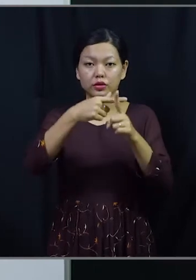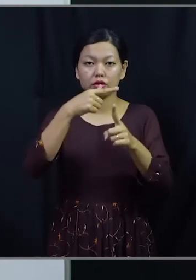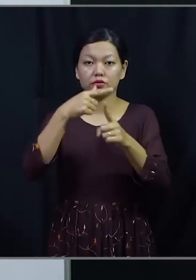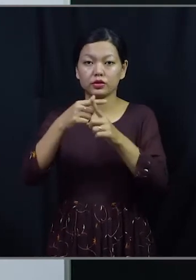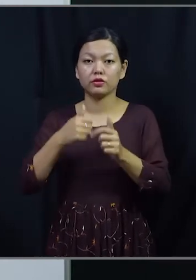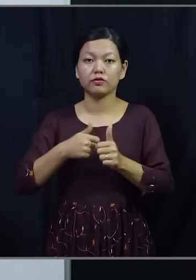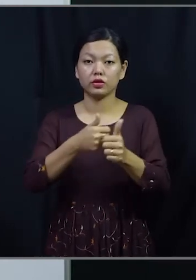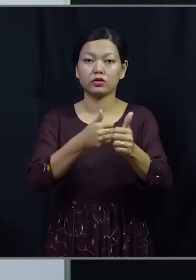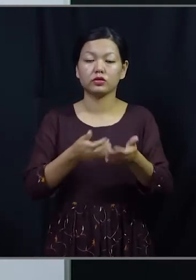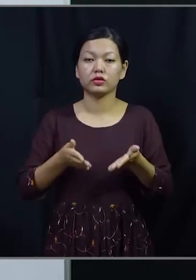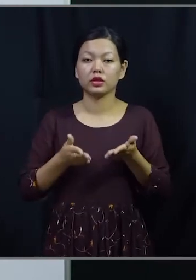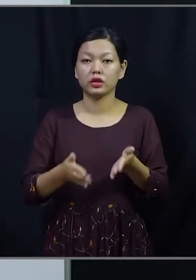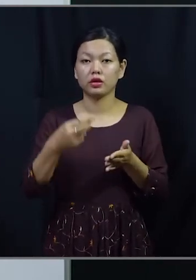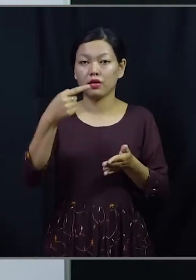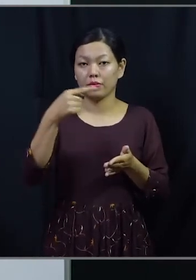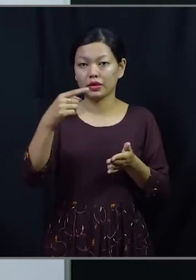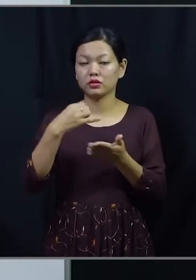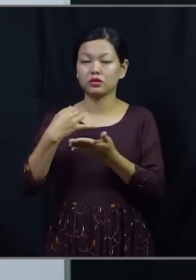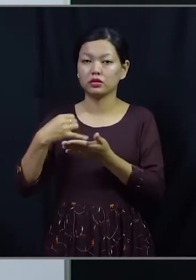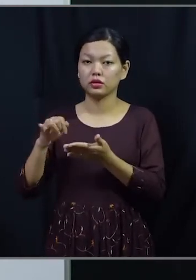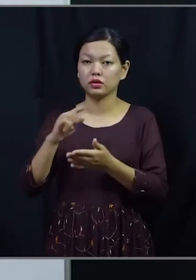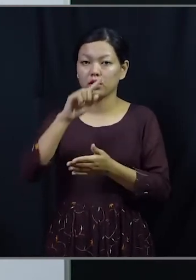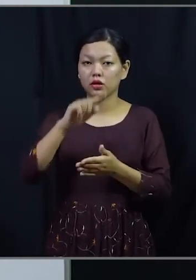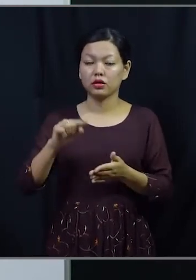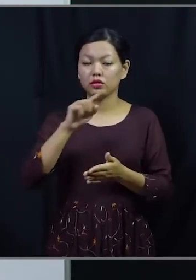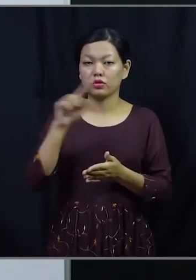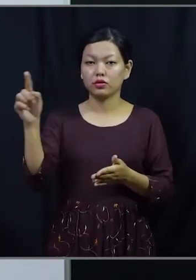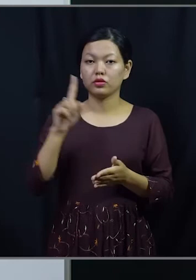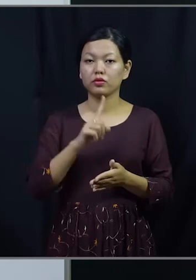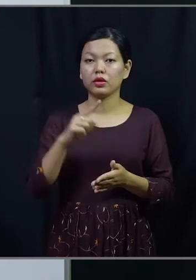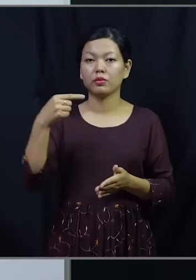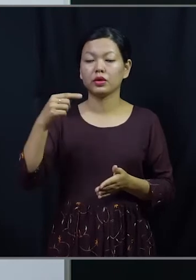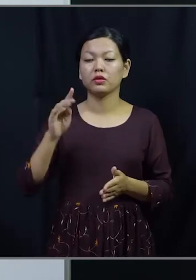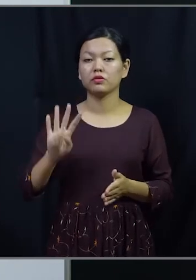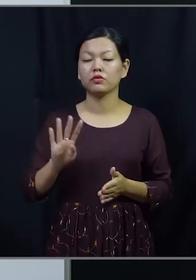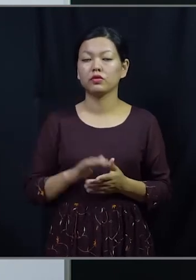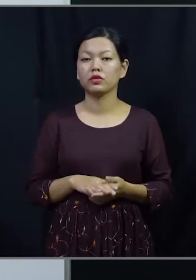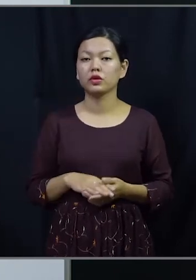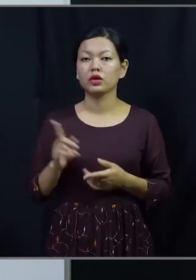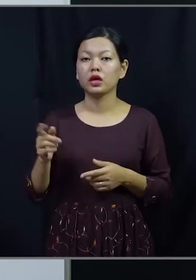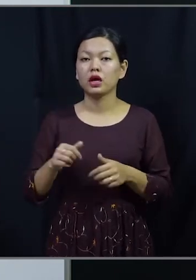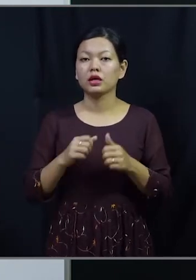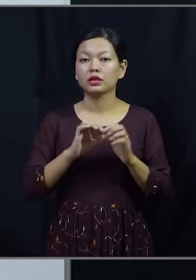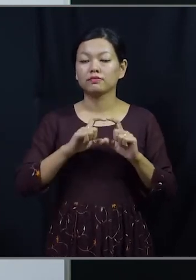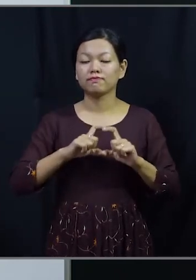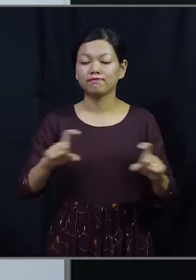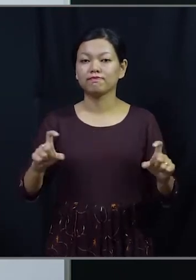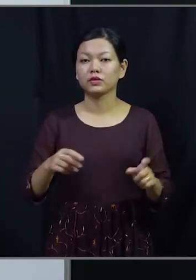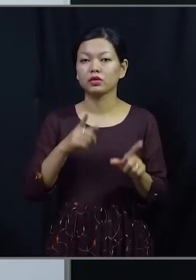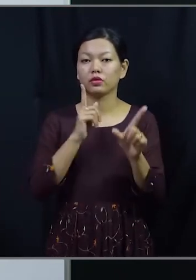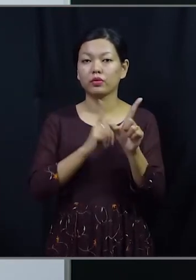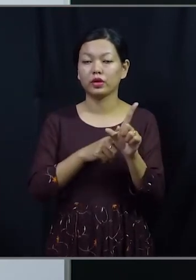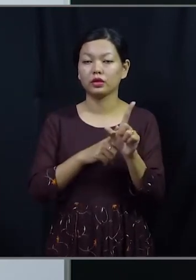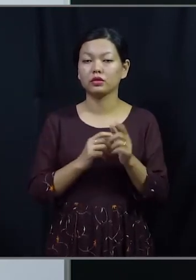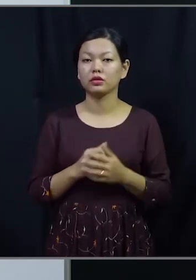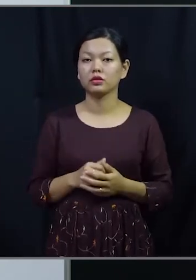only the positive y minus 4 root over 5 y minus 4. Okay. So it is very clear that y